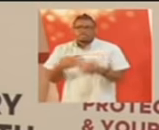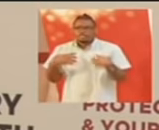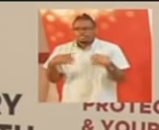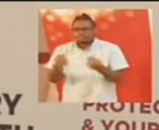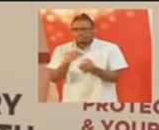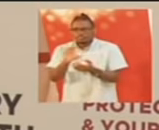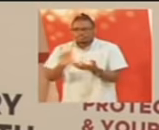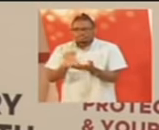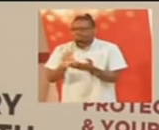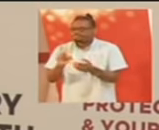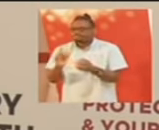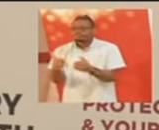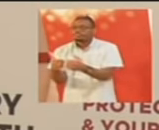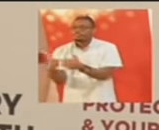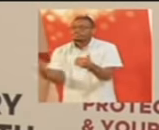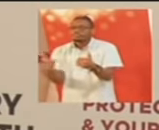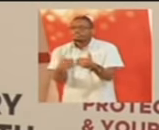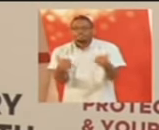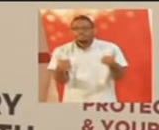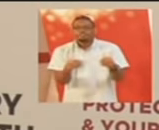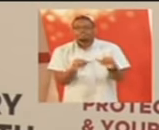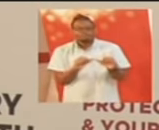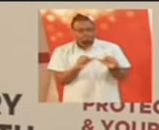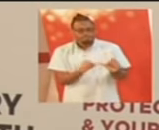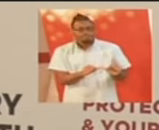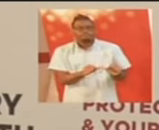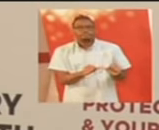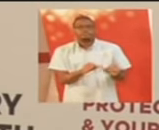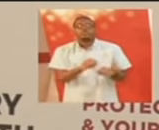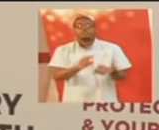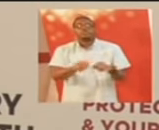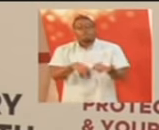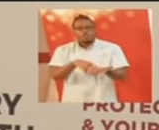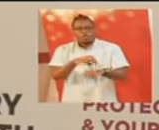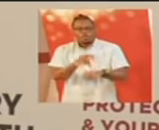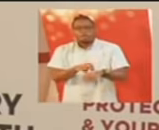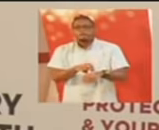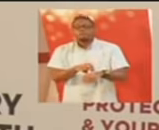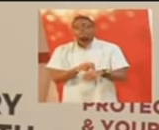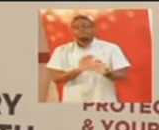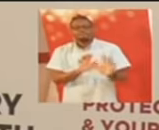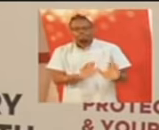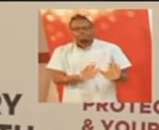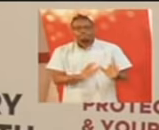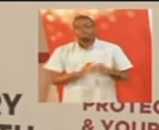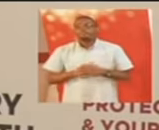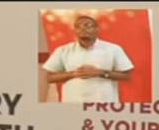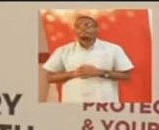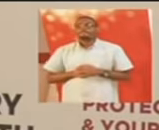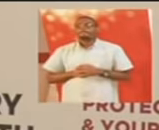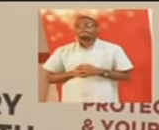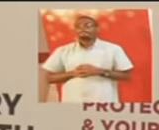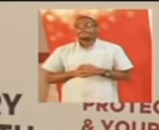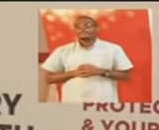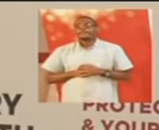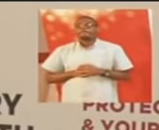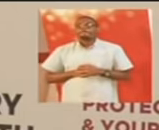hospitals, to continue their operations with minimal disruption. It